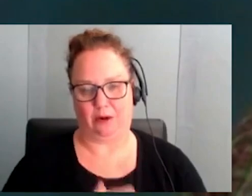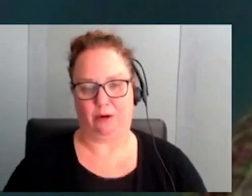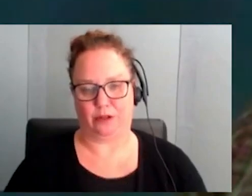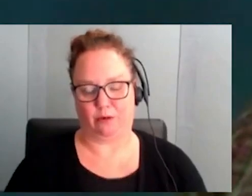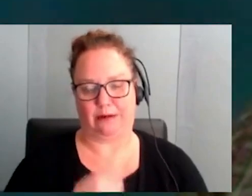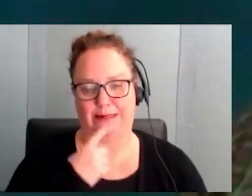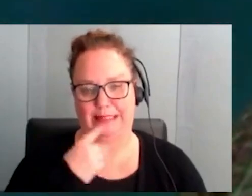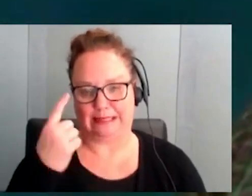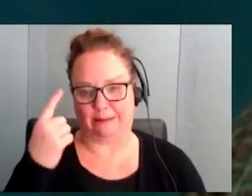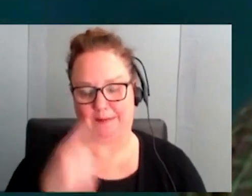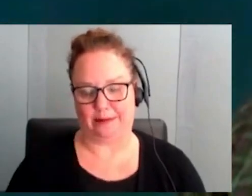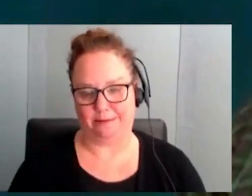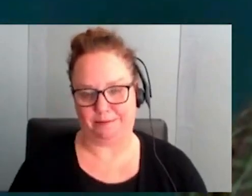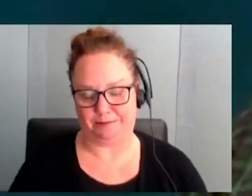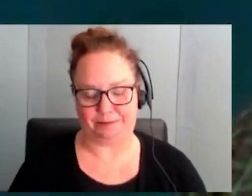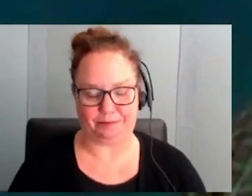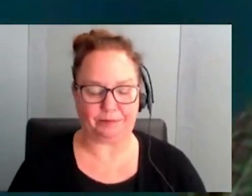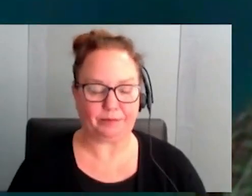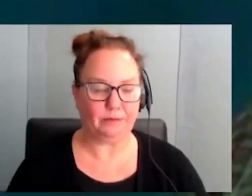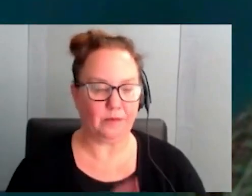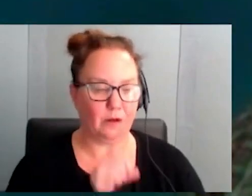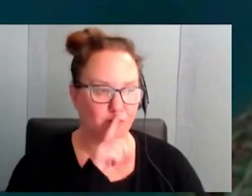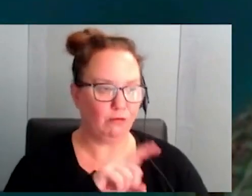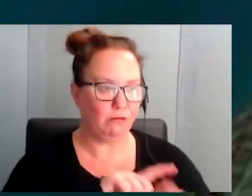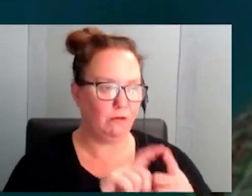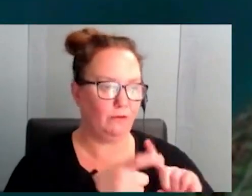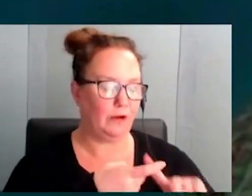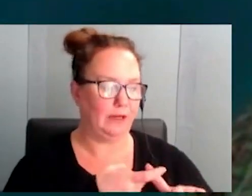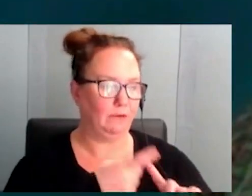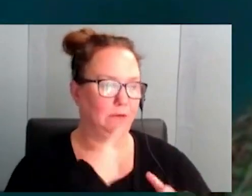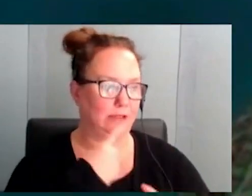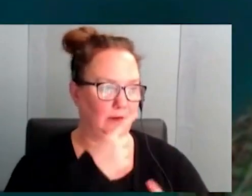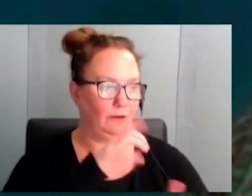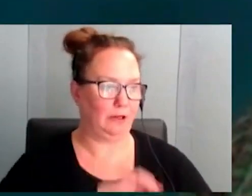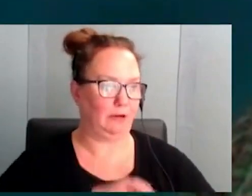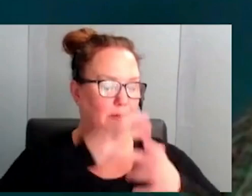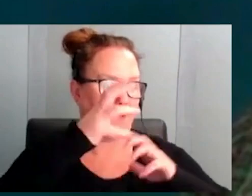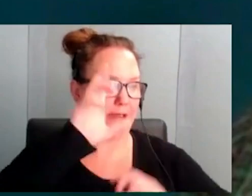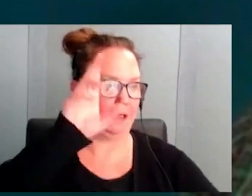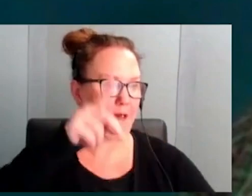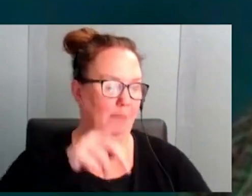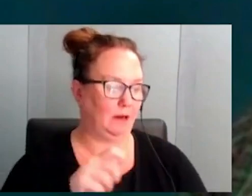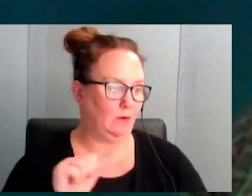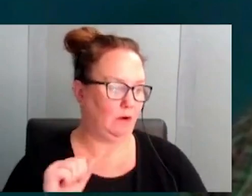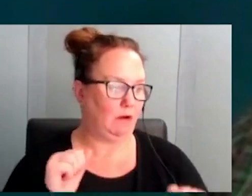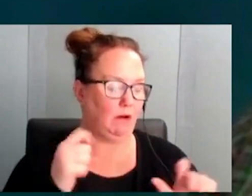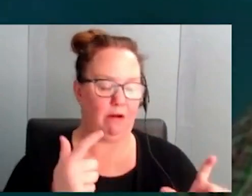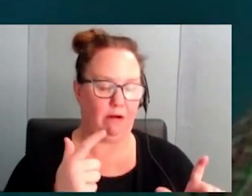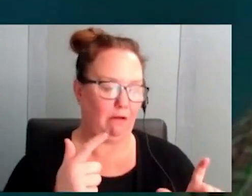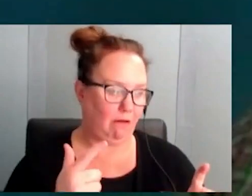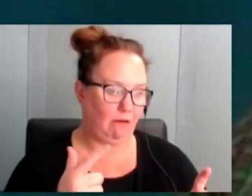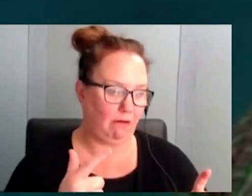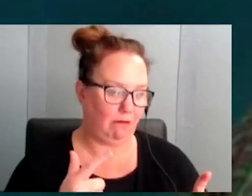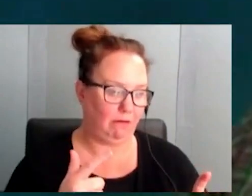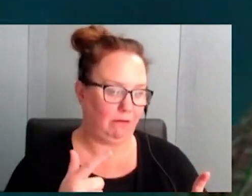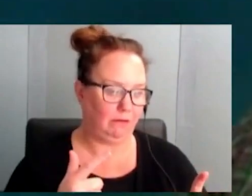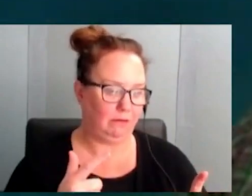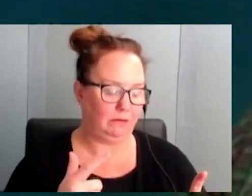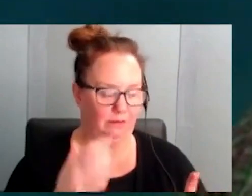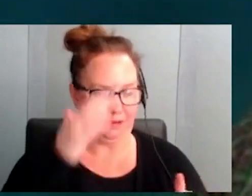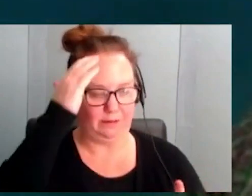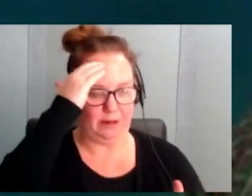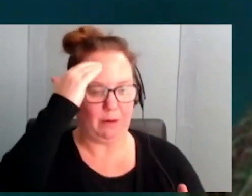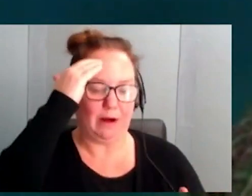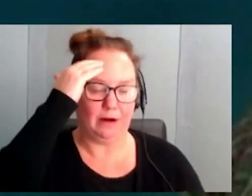have. A true friend's going to tell you when you're messing up, and we've all got to be cognizant